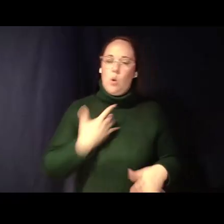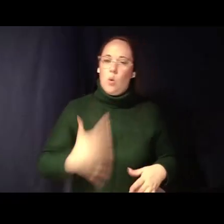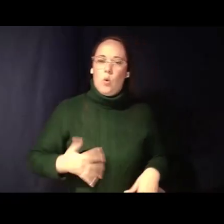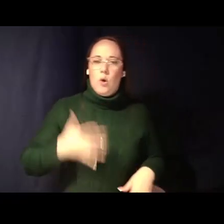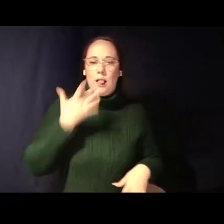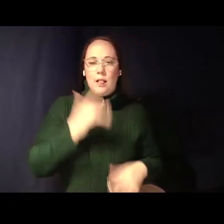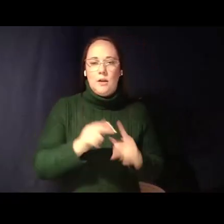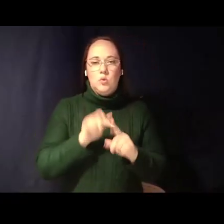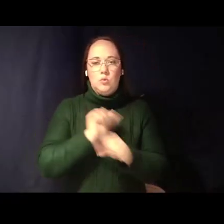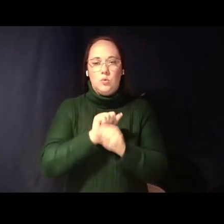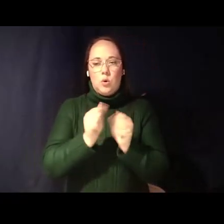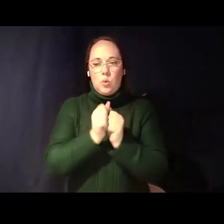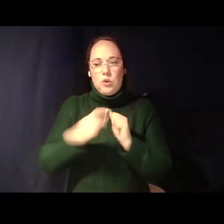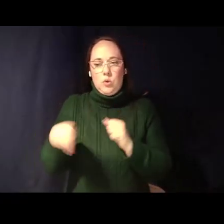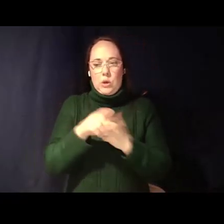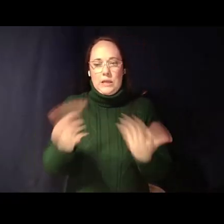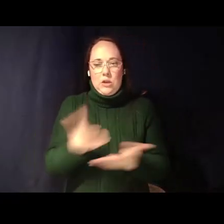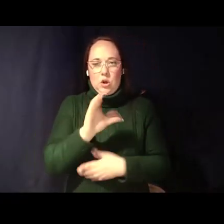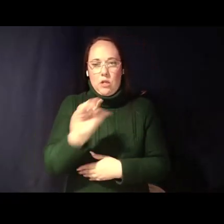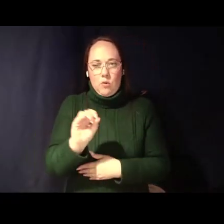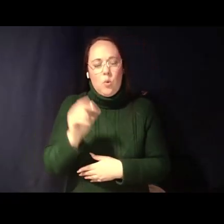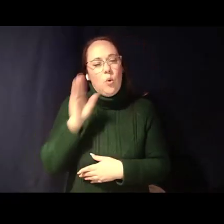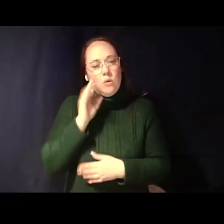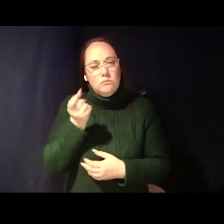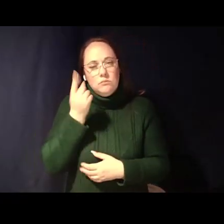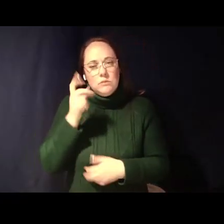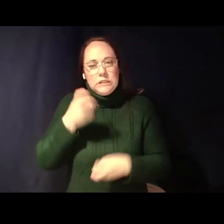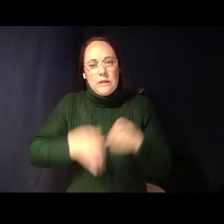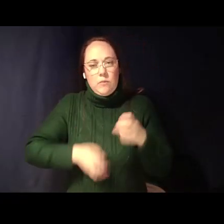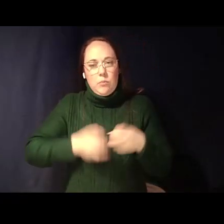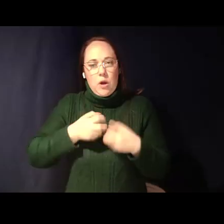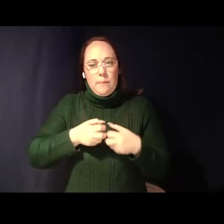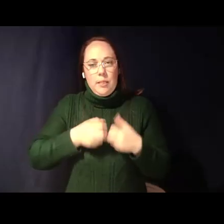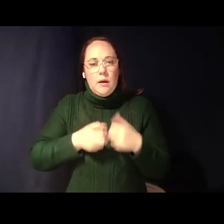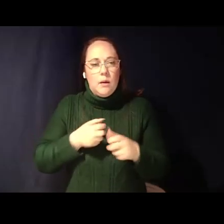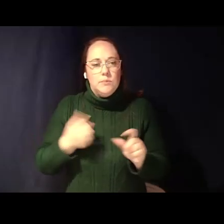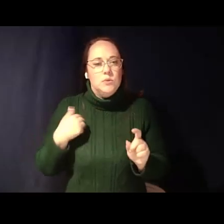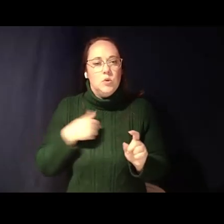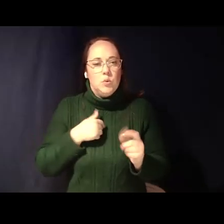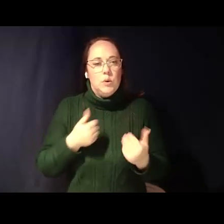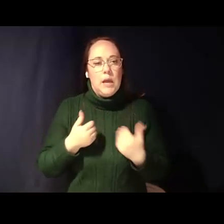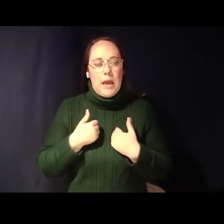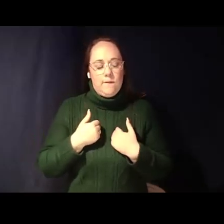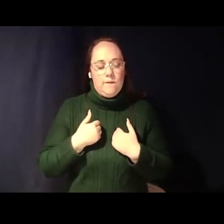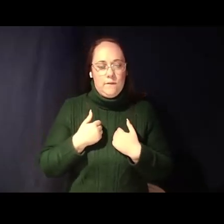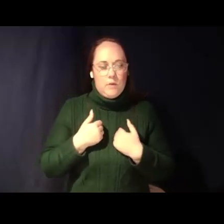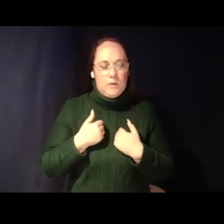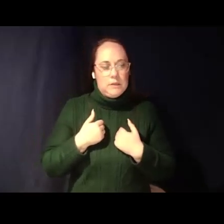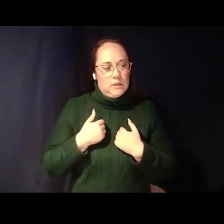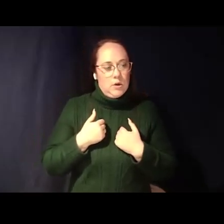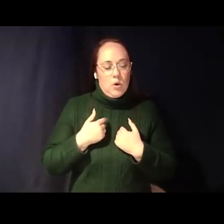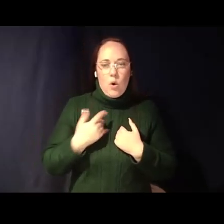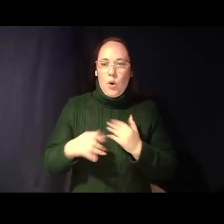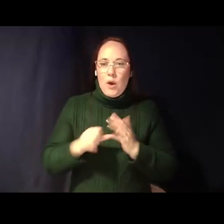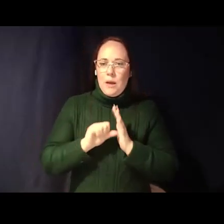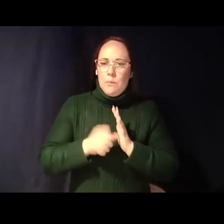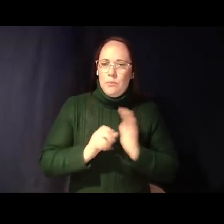with you all here in Colorado. We know these are tough problems, and we have been really impressed